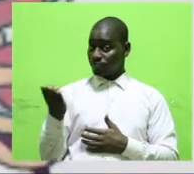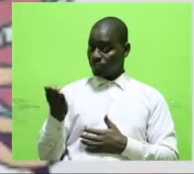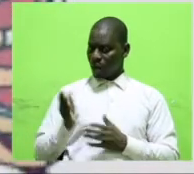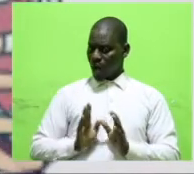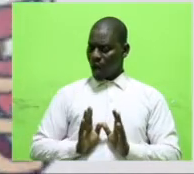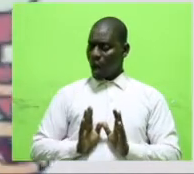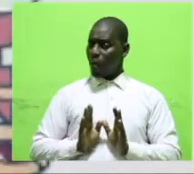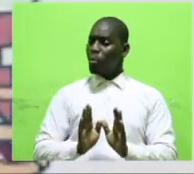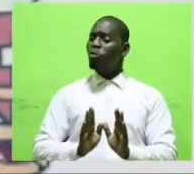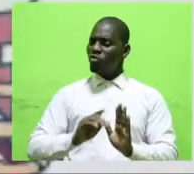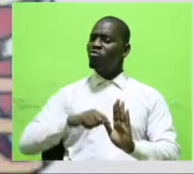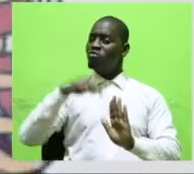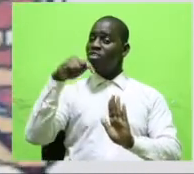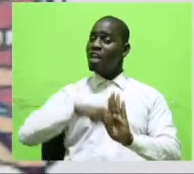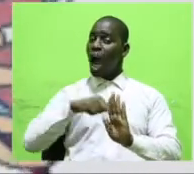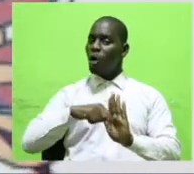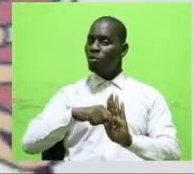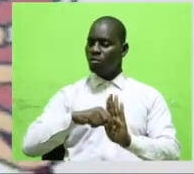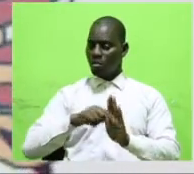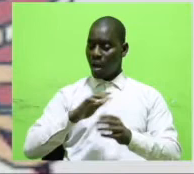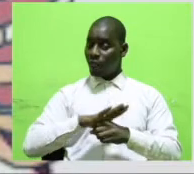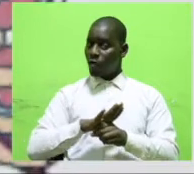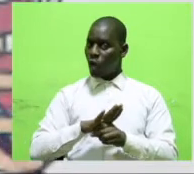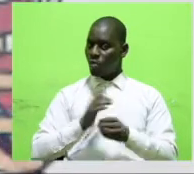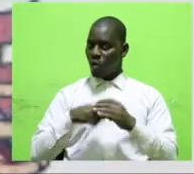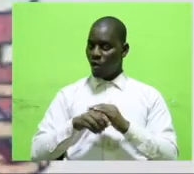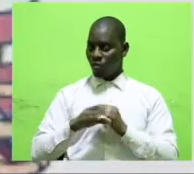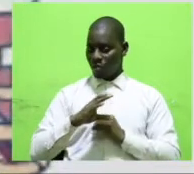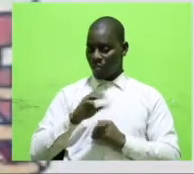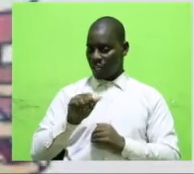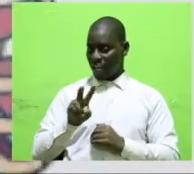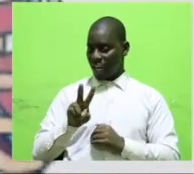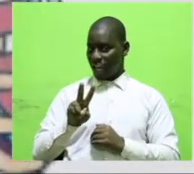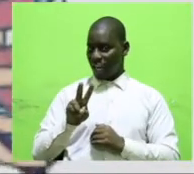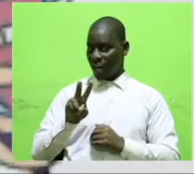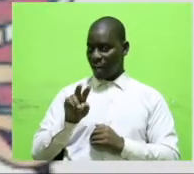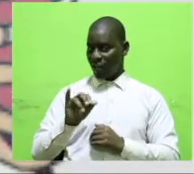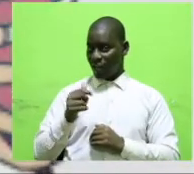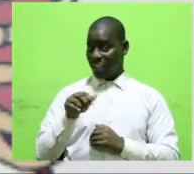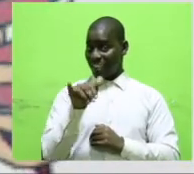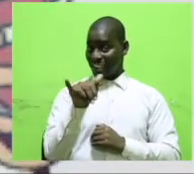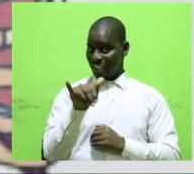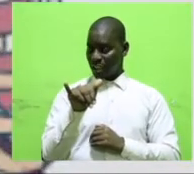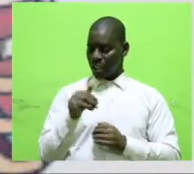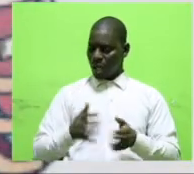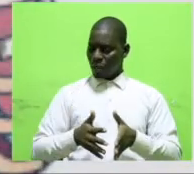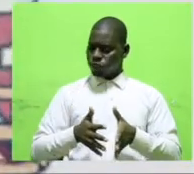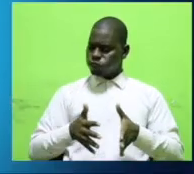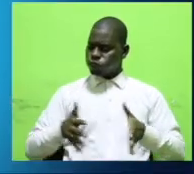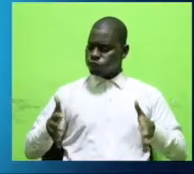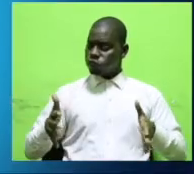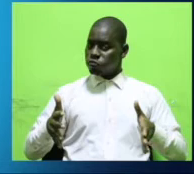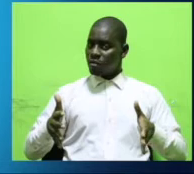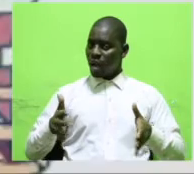and diaphragm moves downwards. The volume of the thoracic cavity will increase and